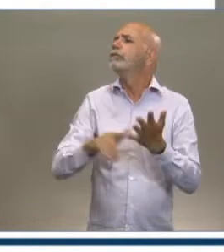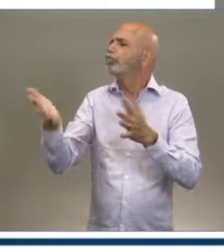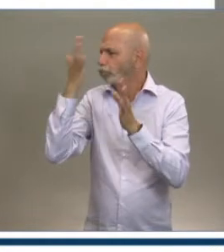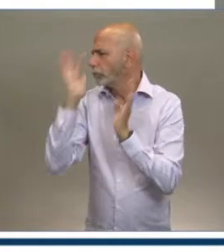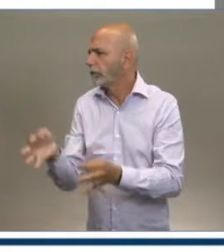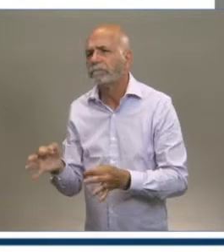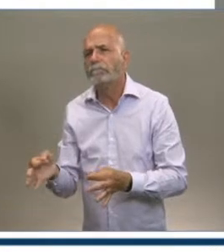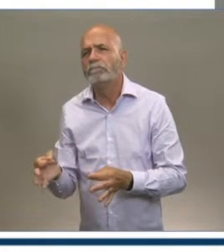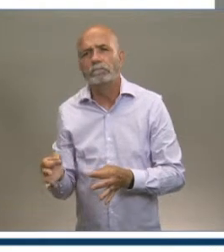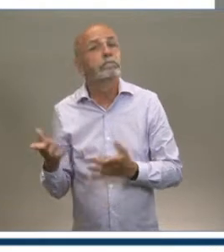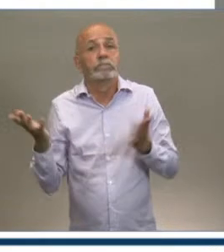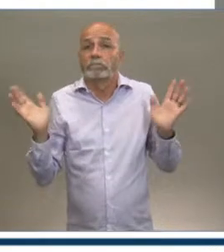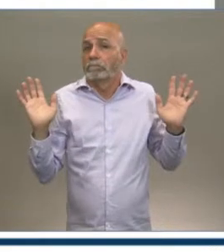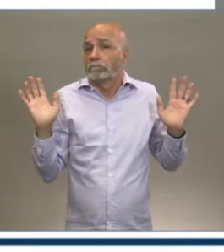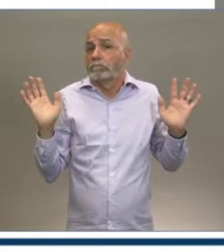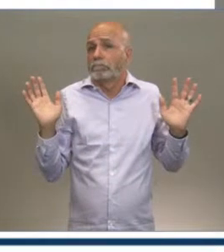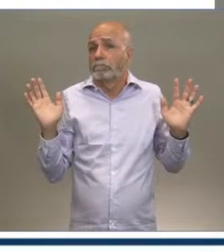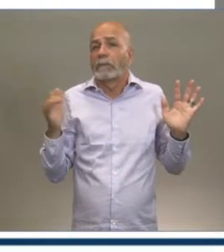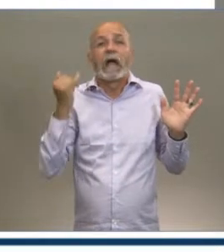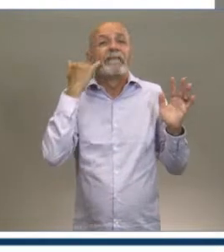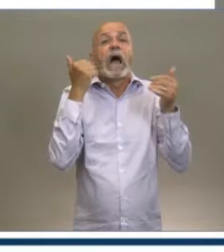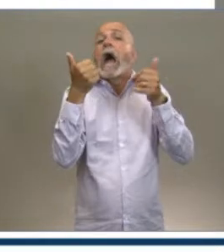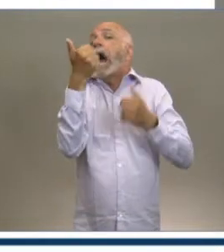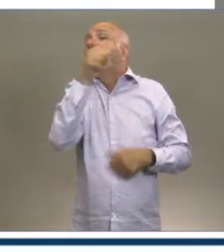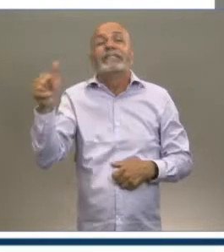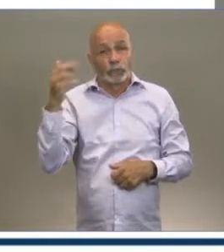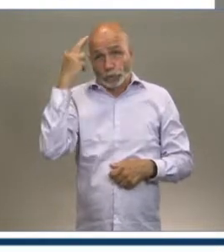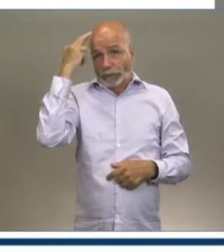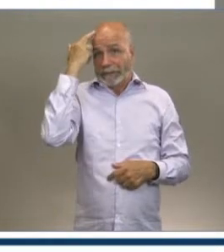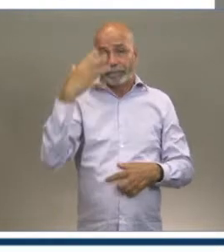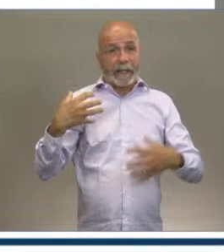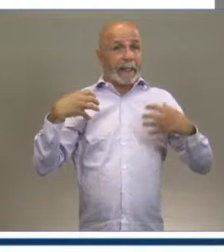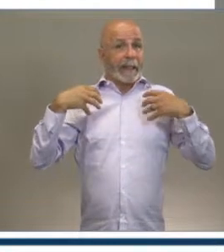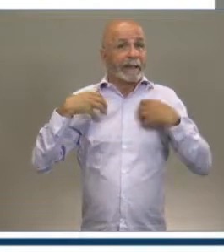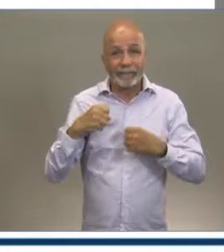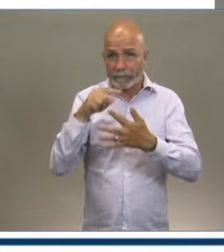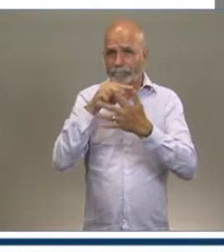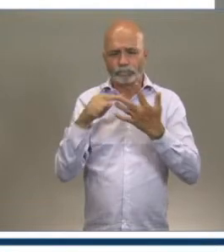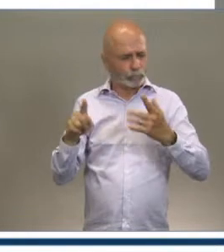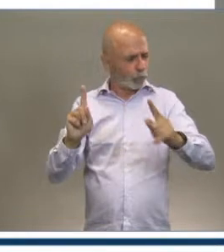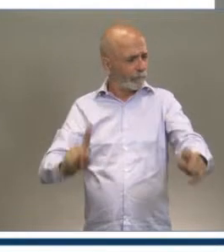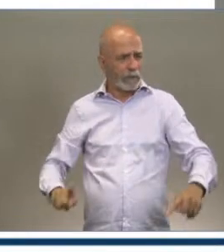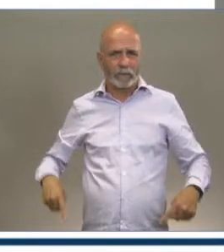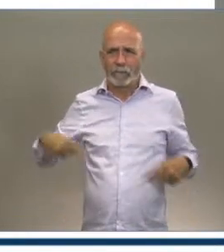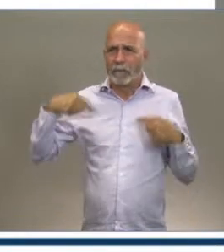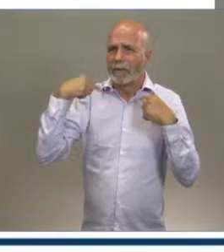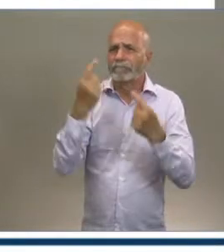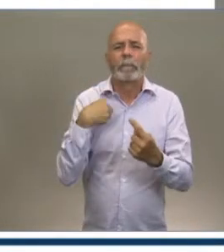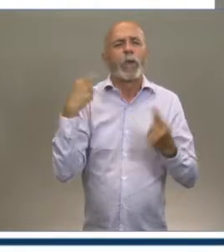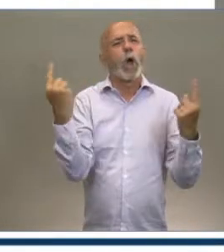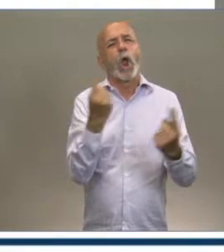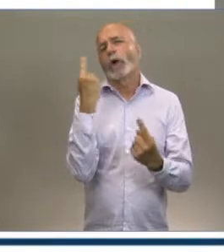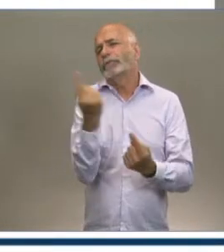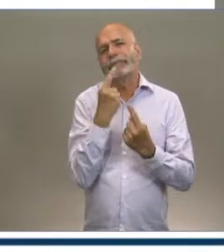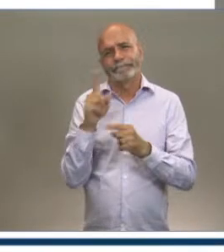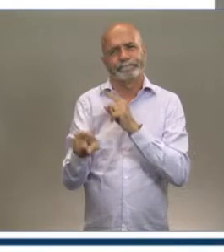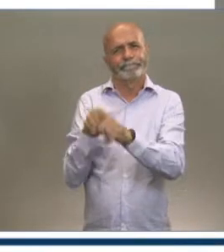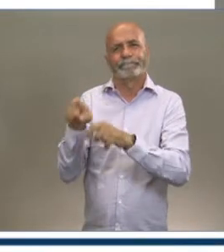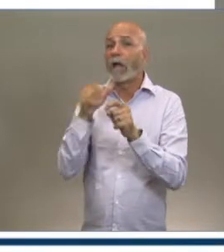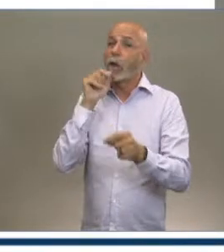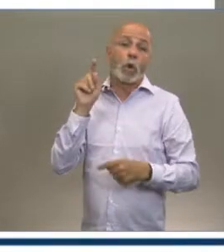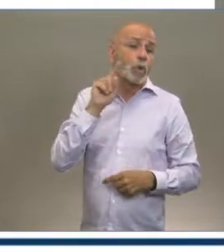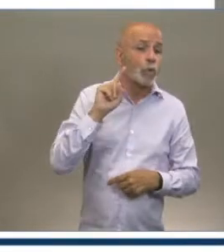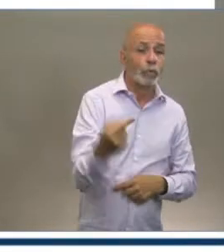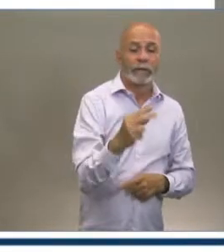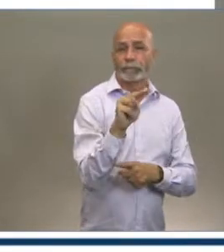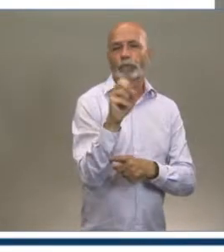It's not unique to vaccines. It's a principle that's been here for a long time in the healthcare system, and not just Nova Scotia, across the